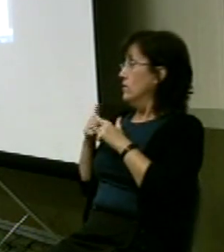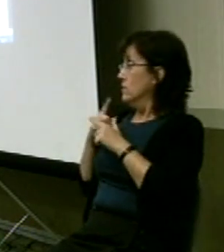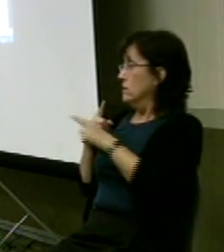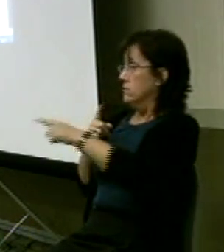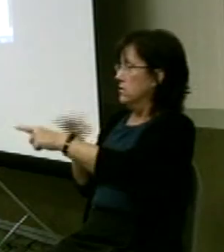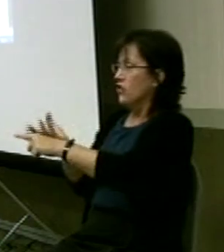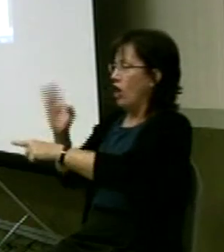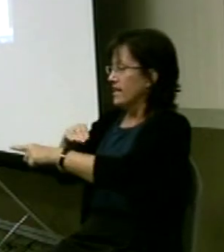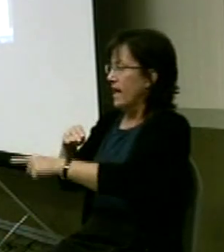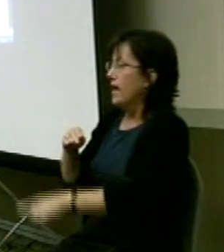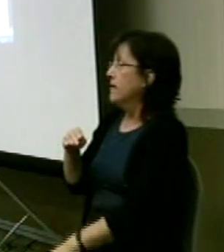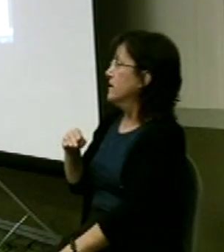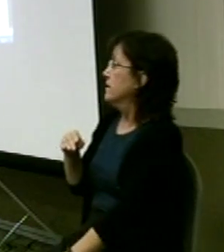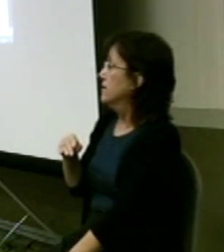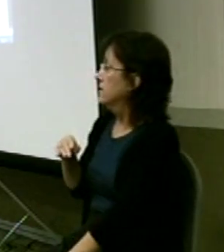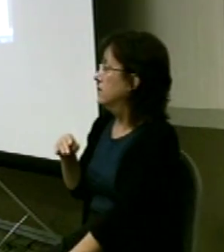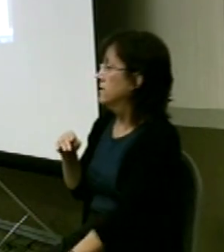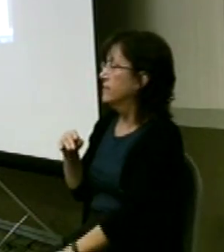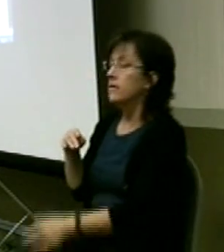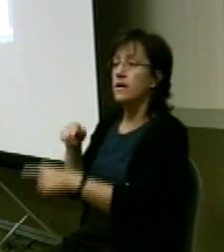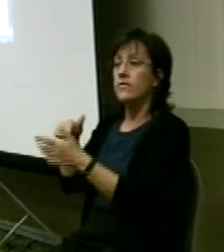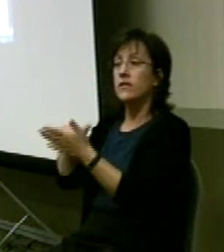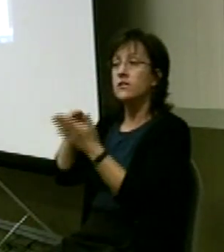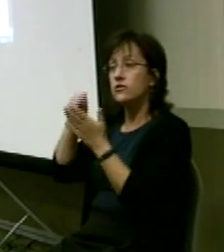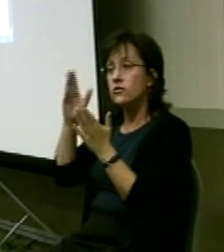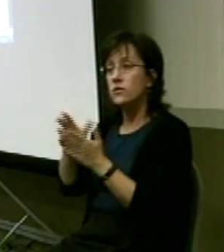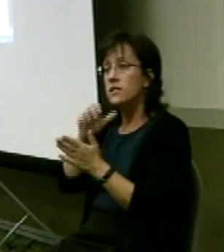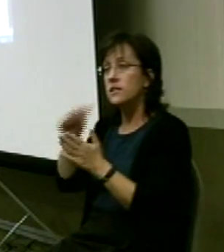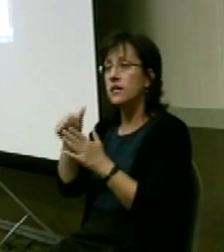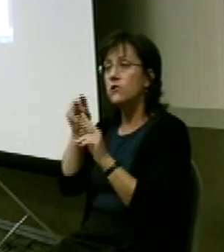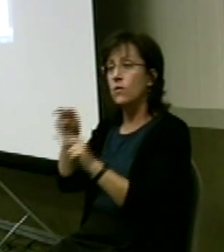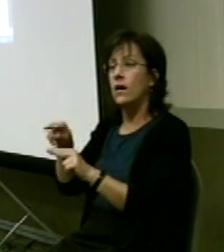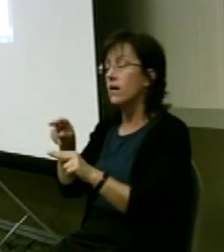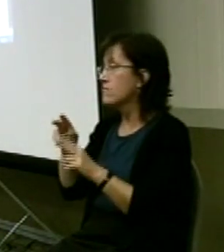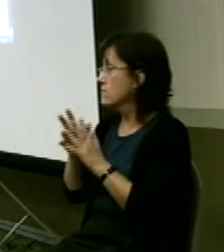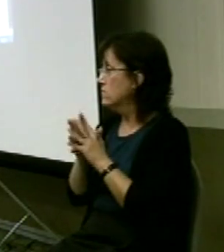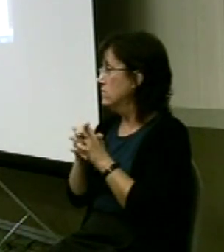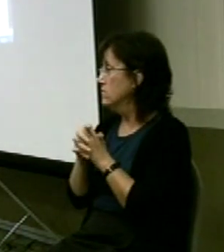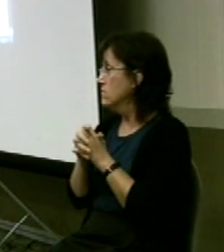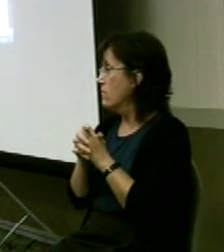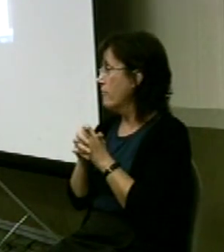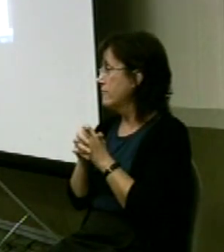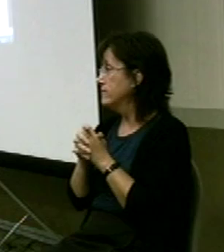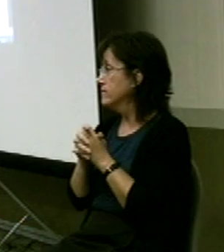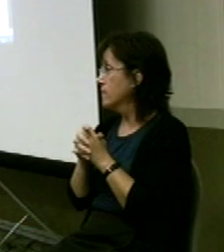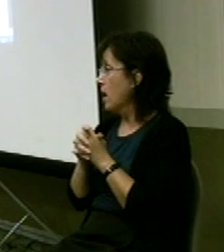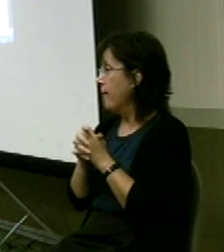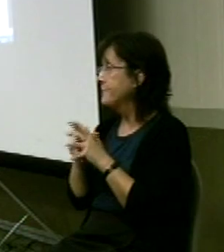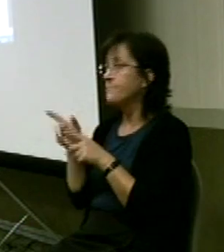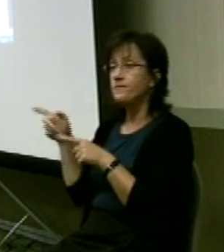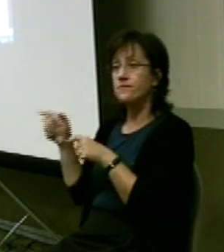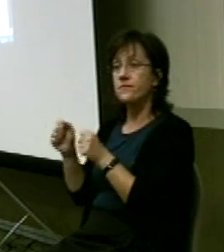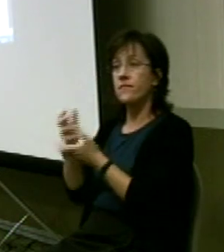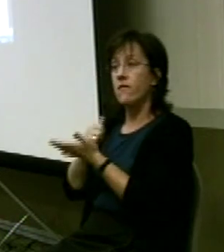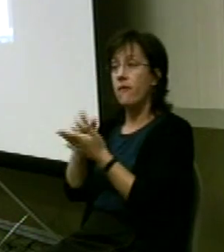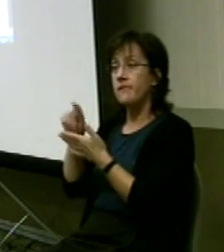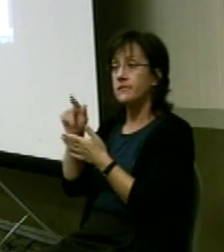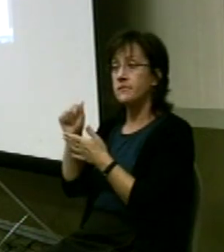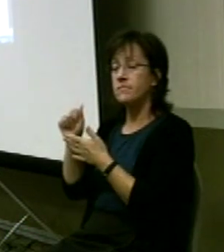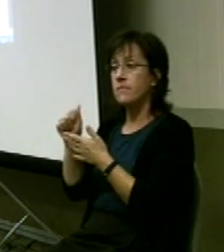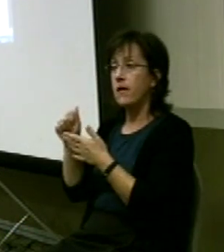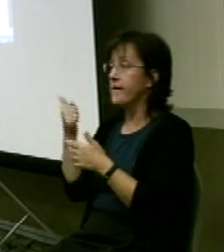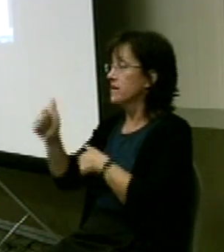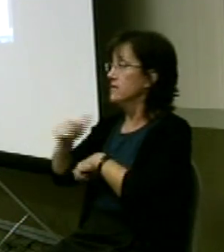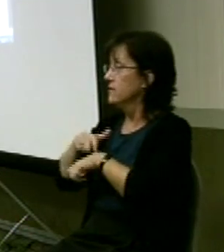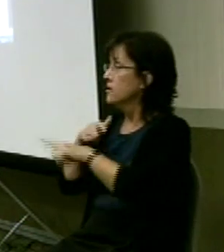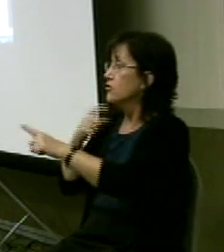when they would the student is not watching interpreter. Well, then you can collect data anytime. All day, right. And then